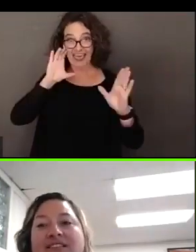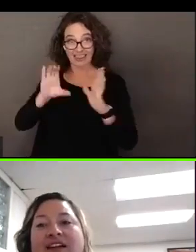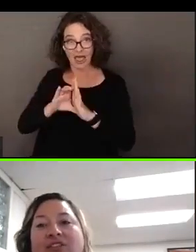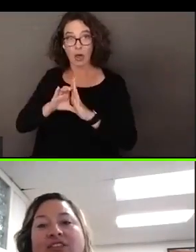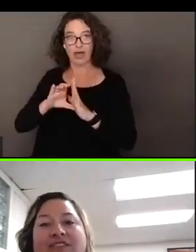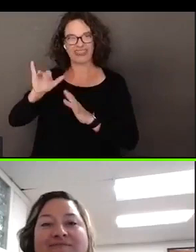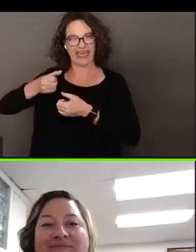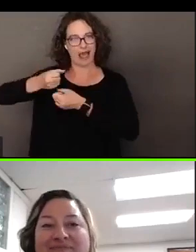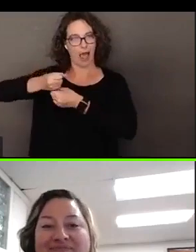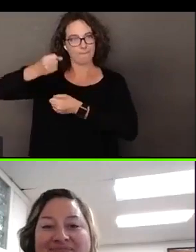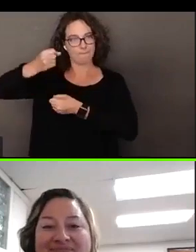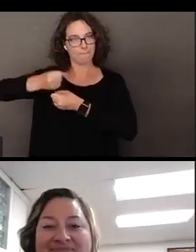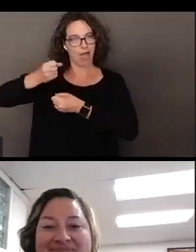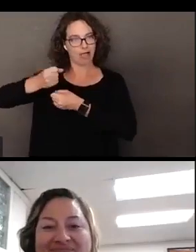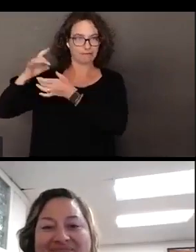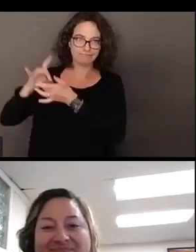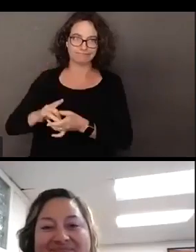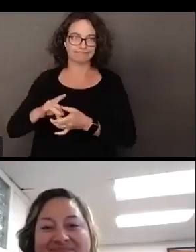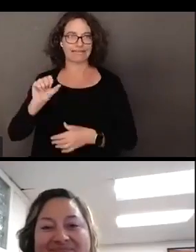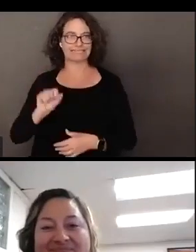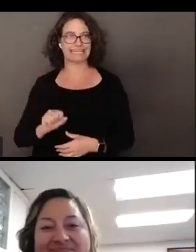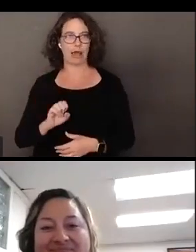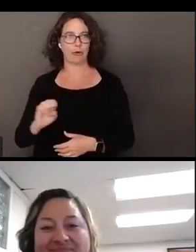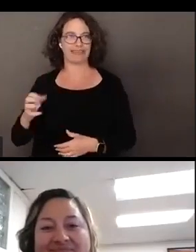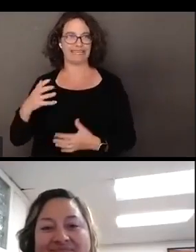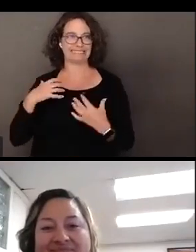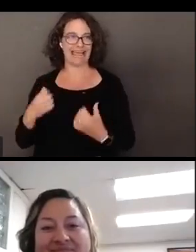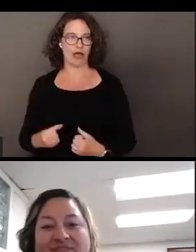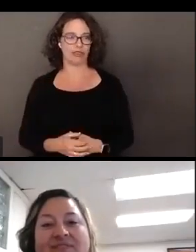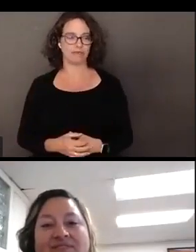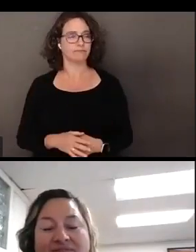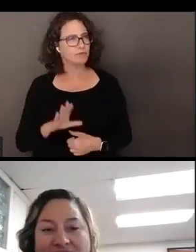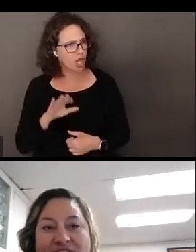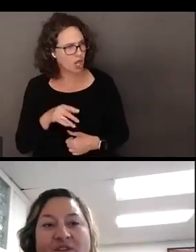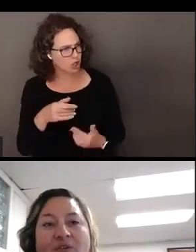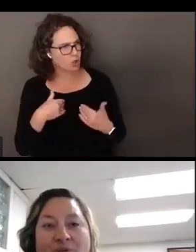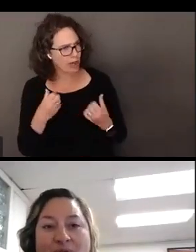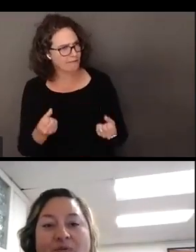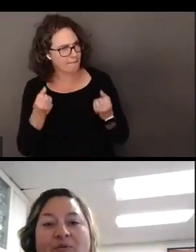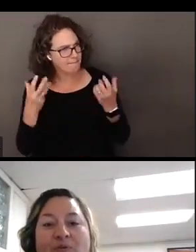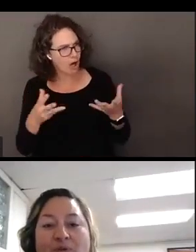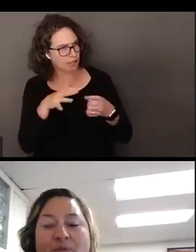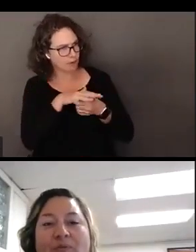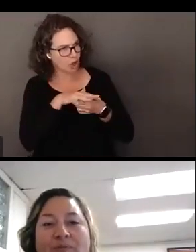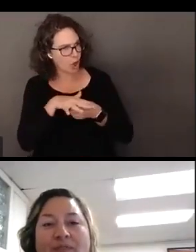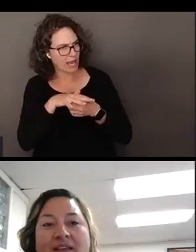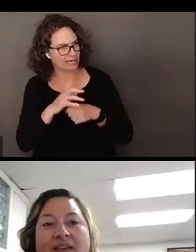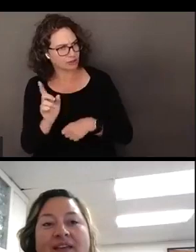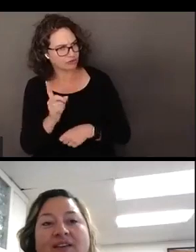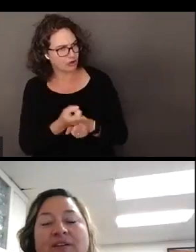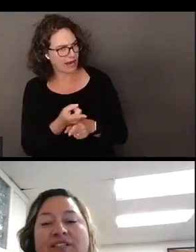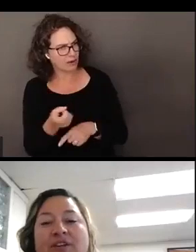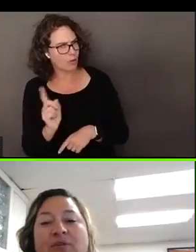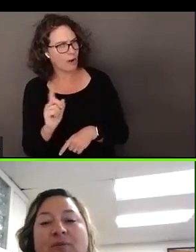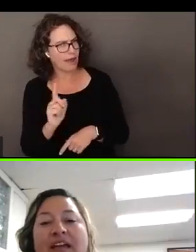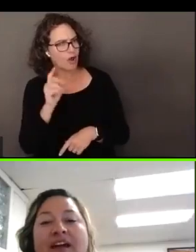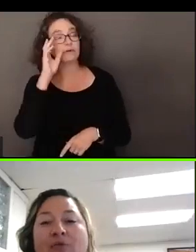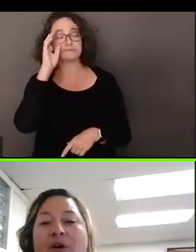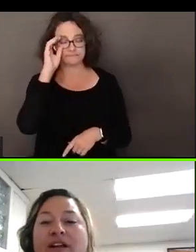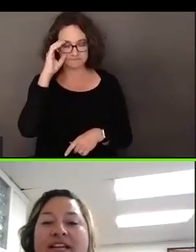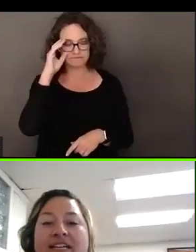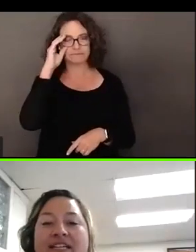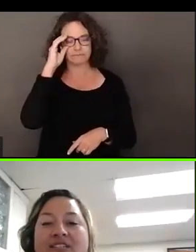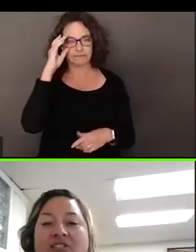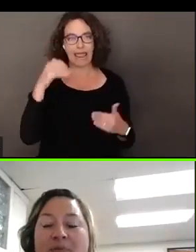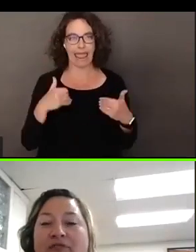with Southeast Health. And you have multiple locations down in the Southeast Colorado, don't you? Where are your locations? We do. We